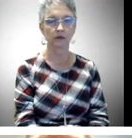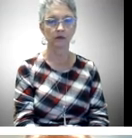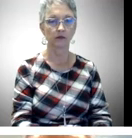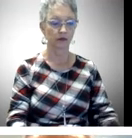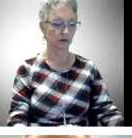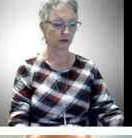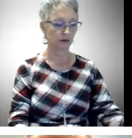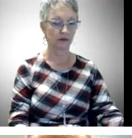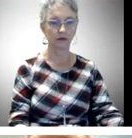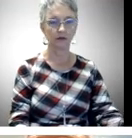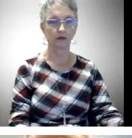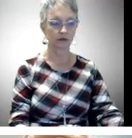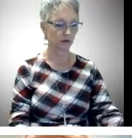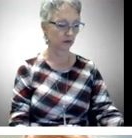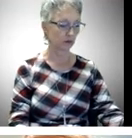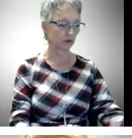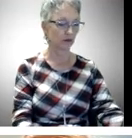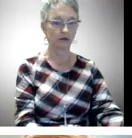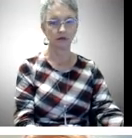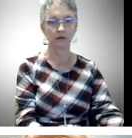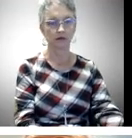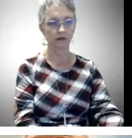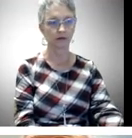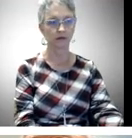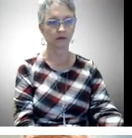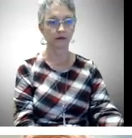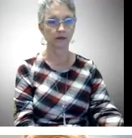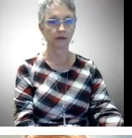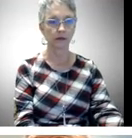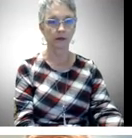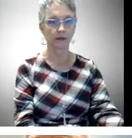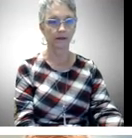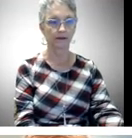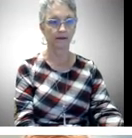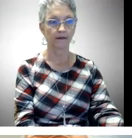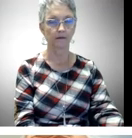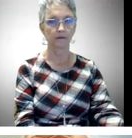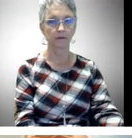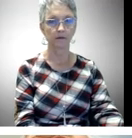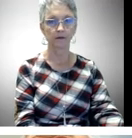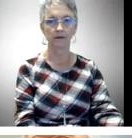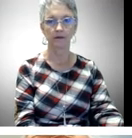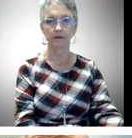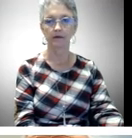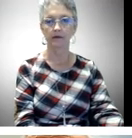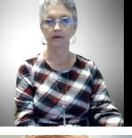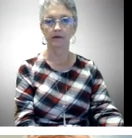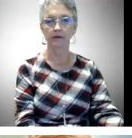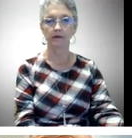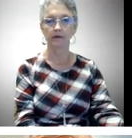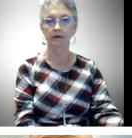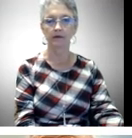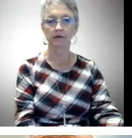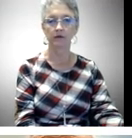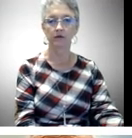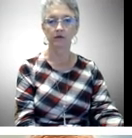for guardianship, but there's filing fees and costs that are associated with it. And if the court establishes a guardianship,